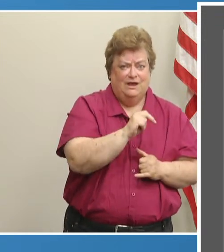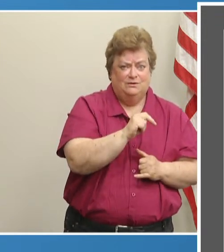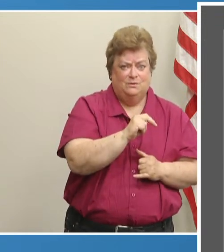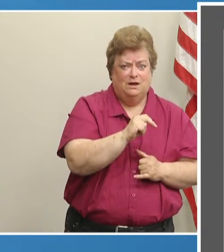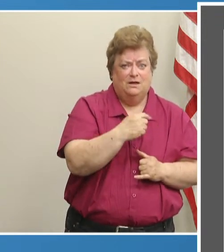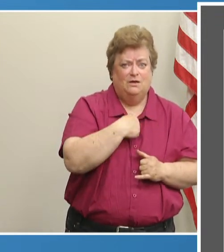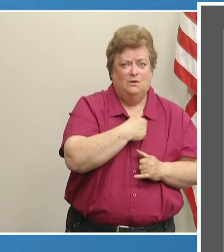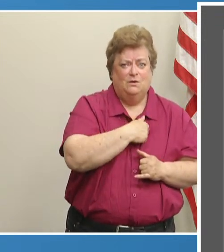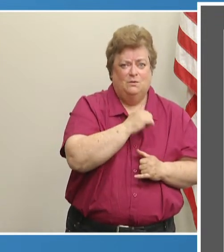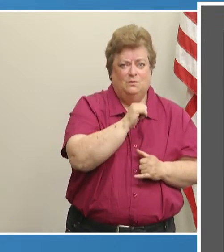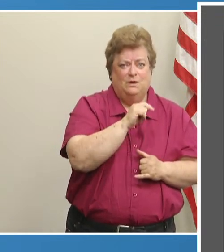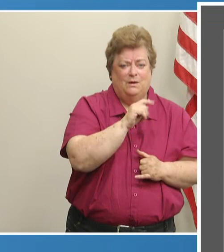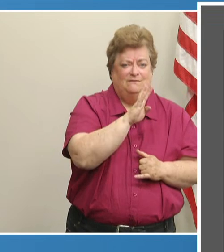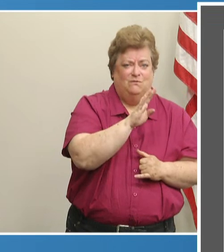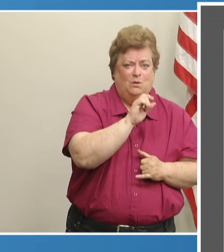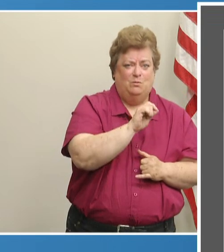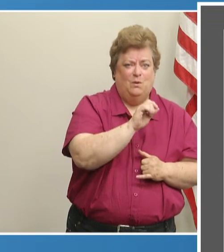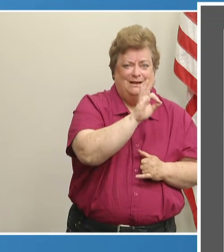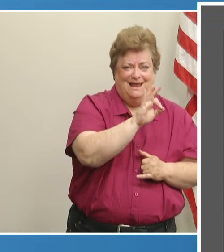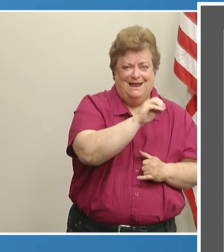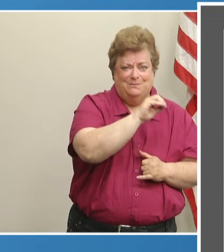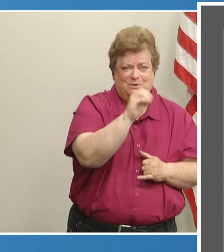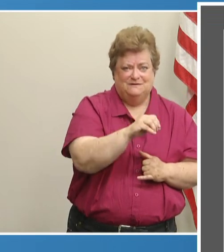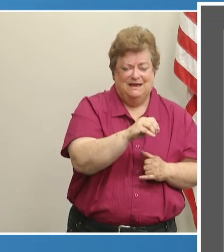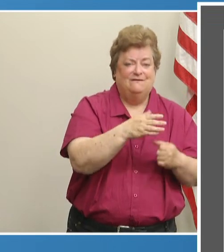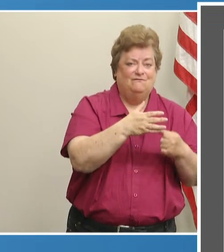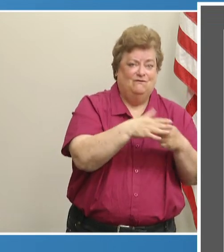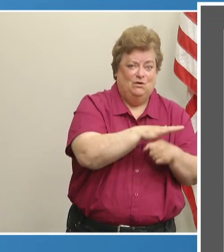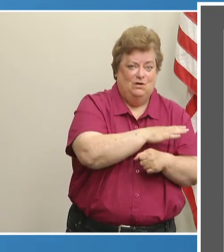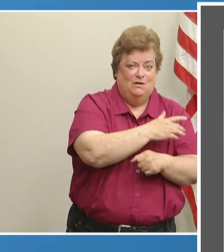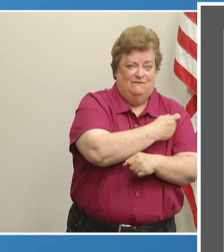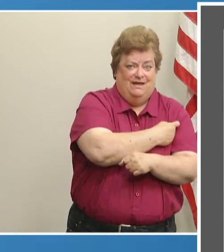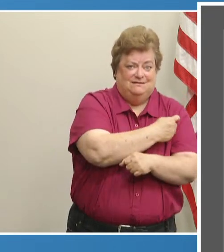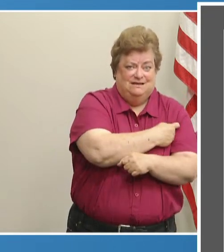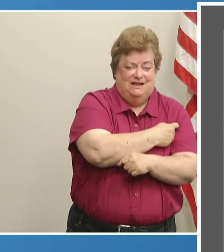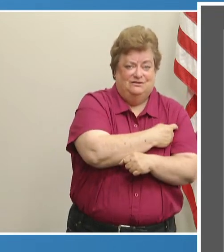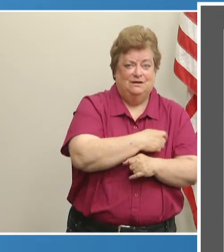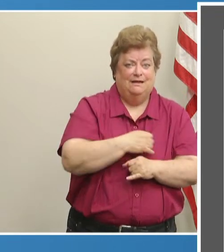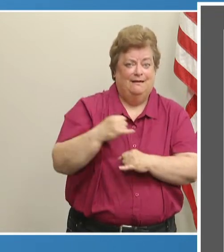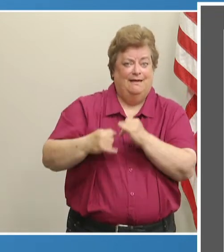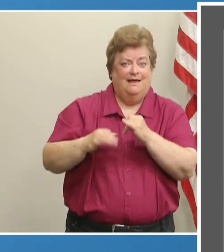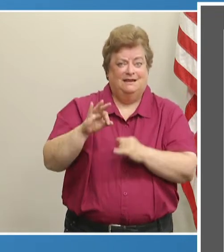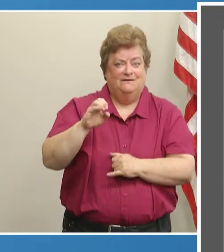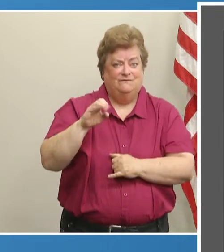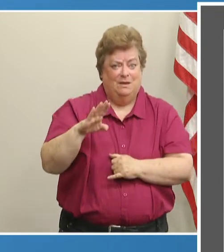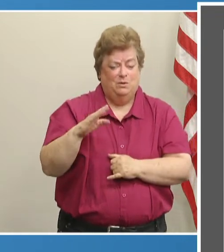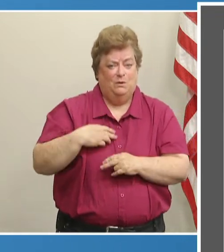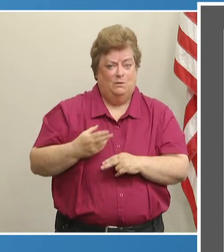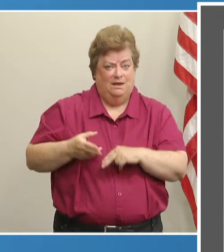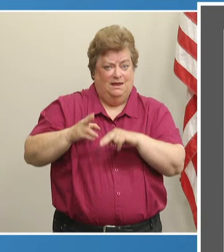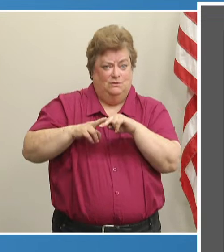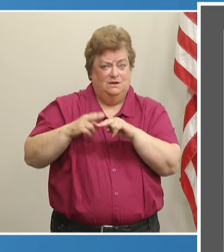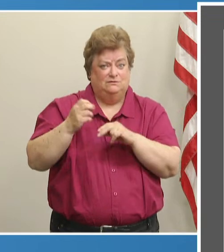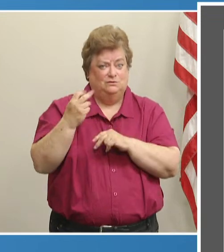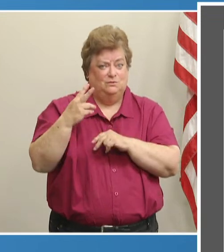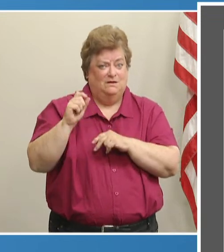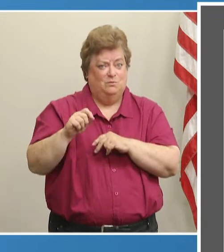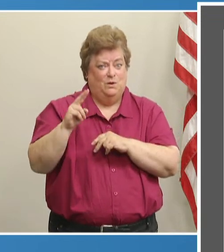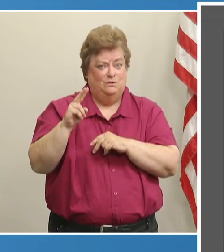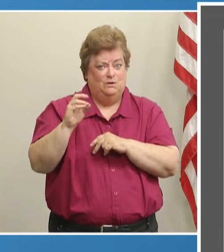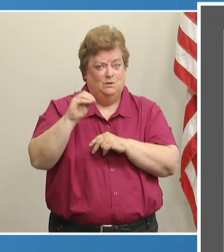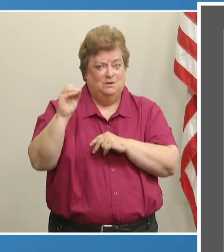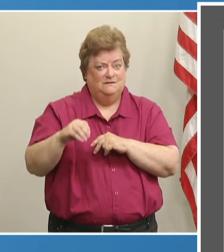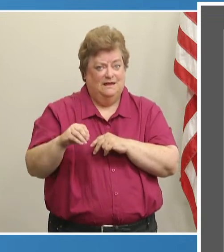January, we were at just 4.9% fully vaccinated. At the end of February, we increased to